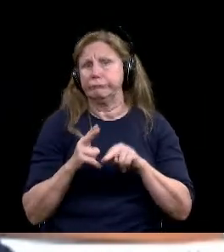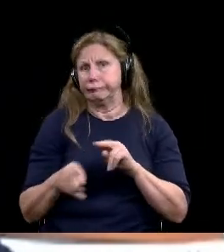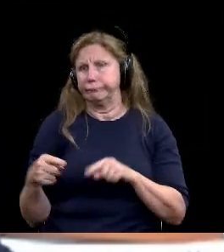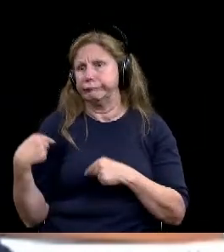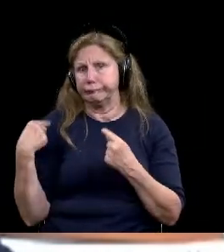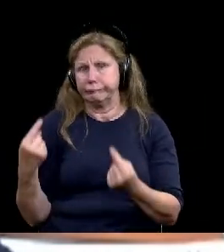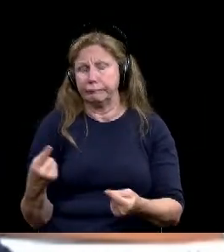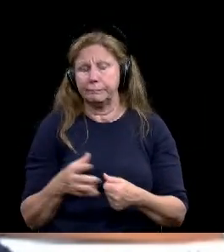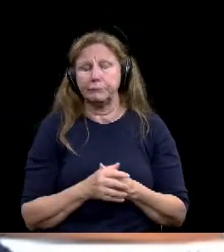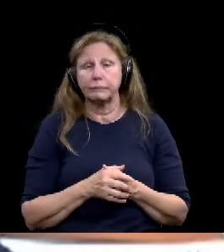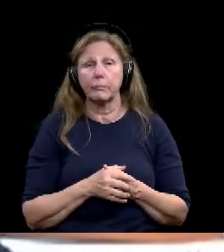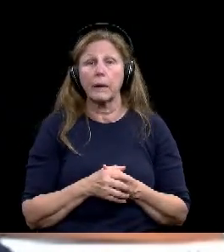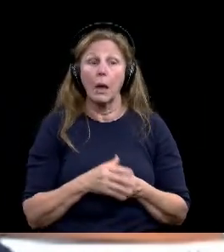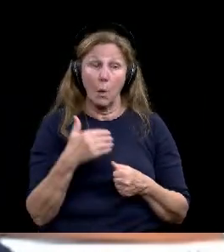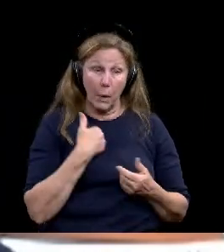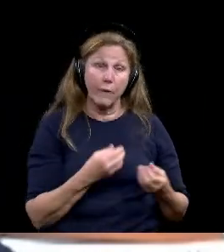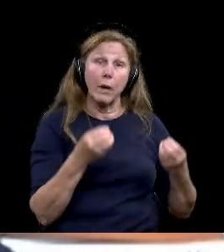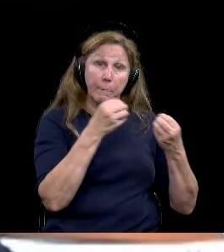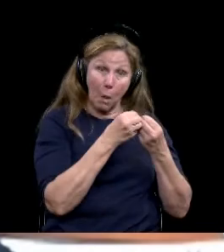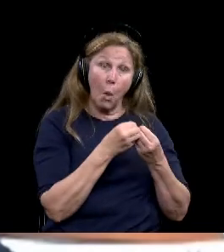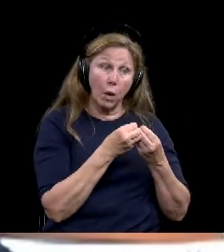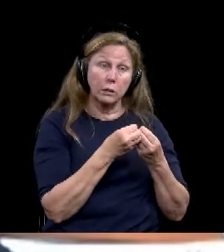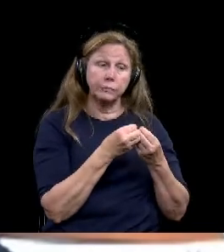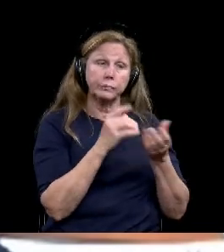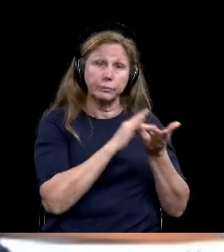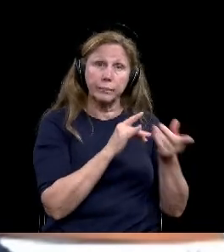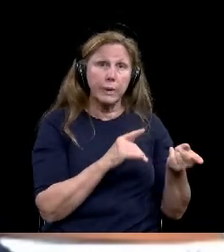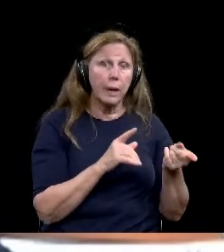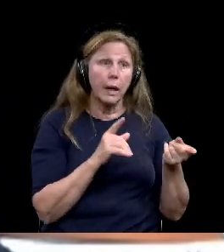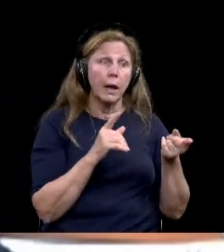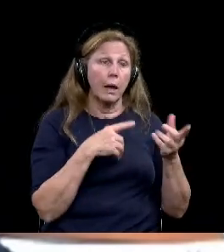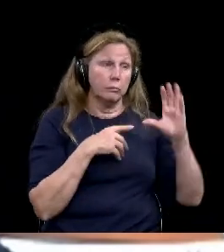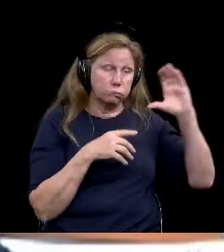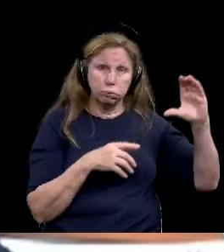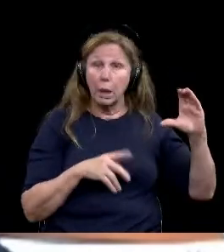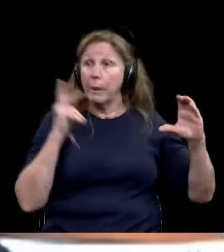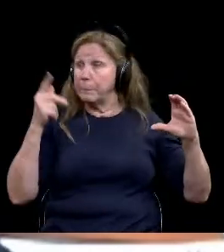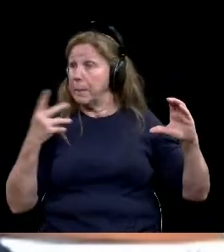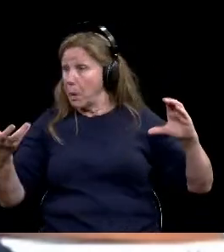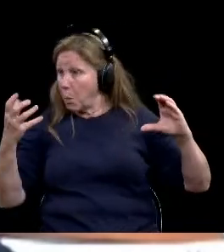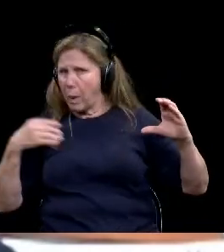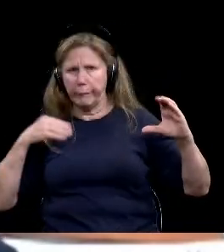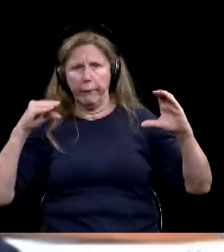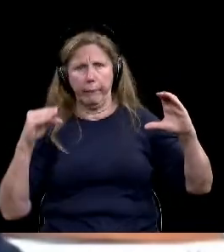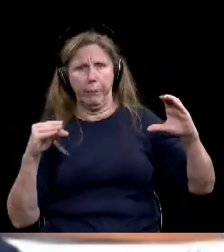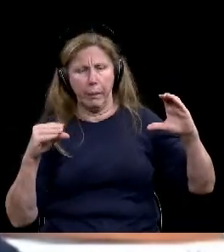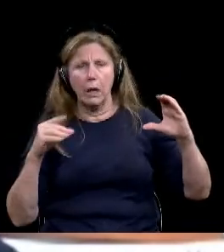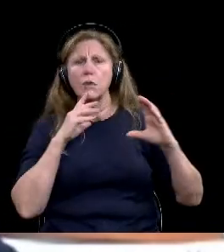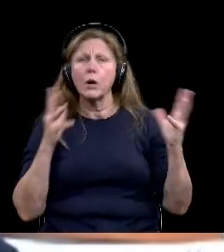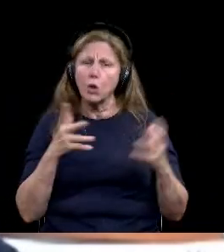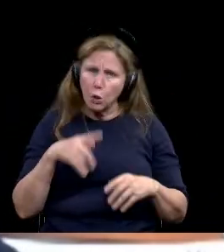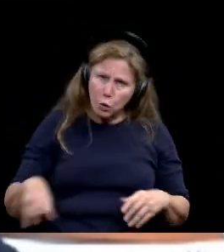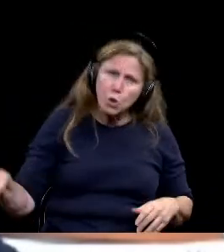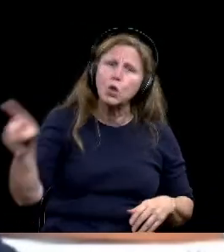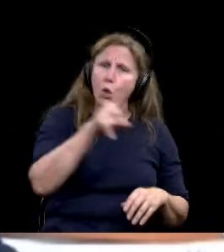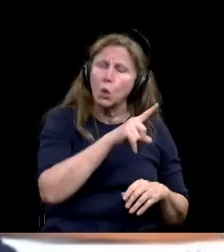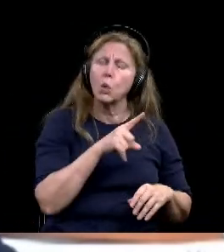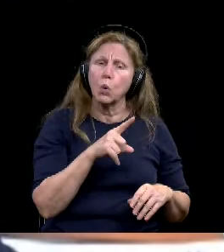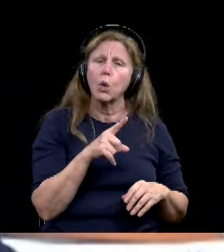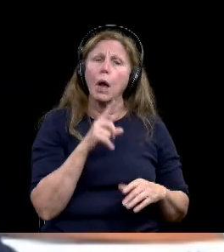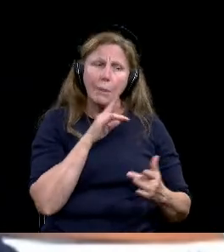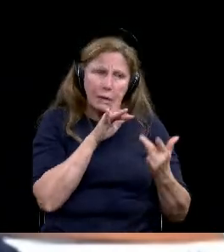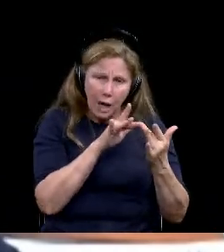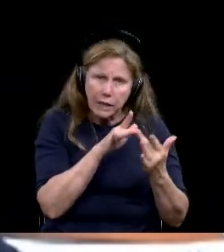members to please reach out to your primary care doctors and all the and your friends so that you can